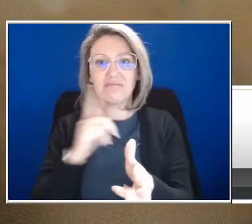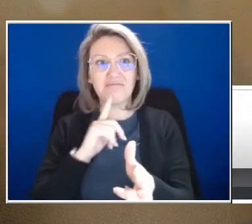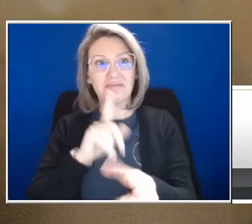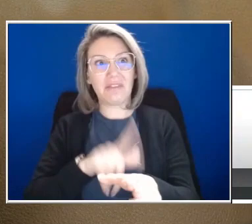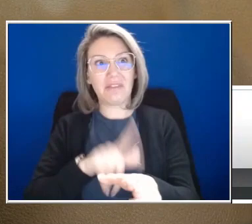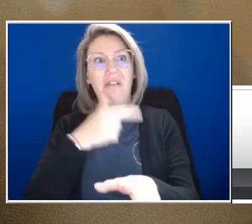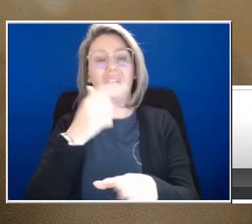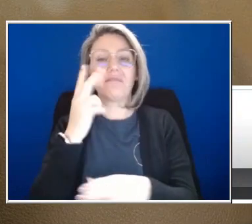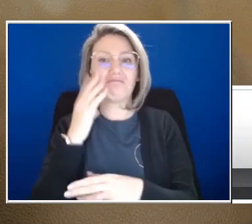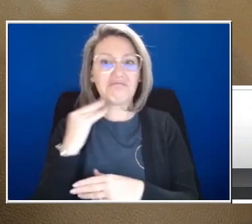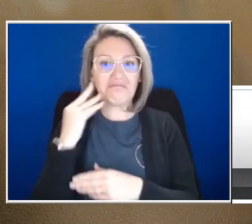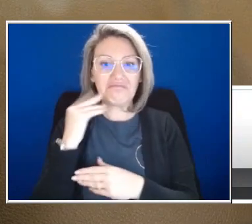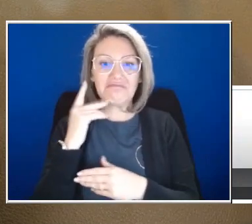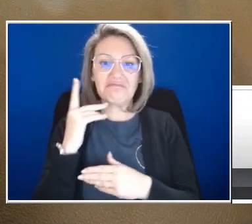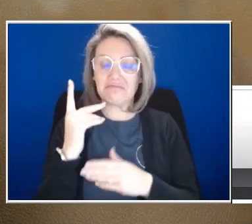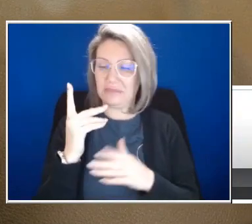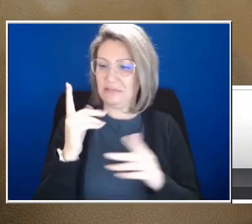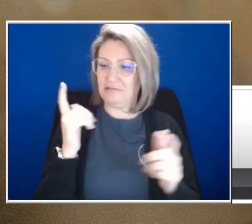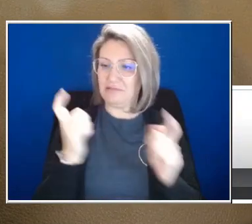the ability to